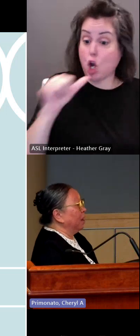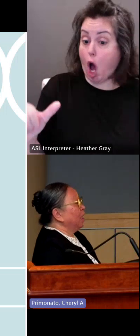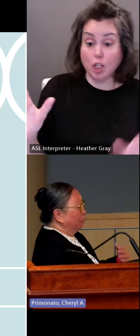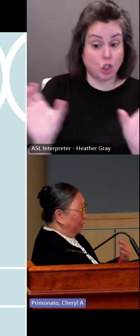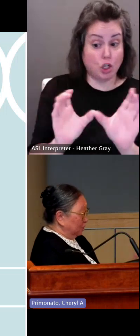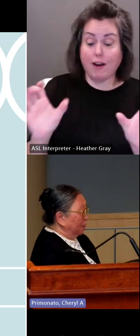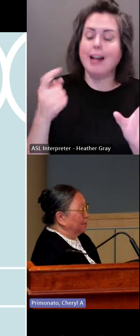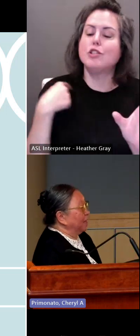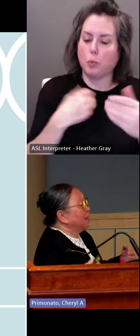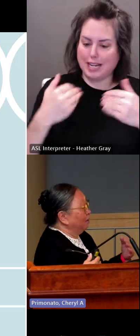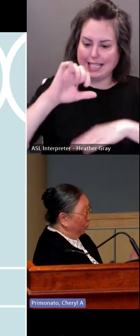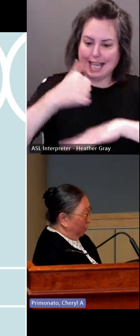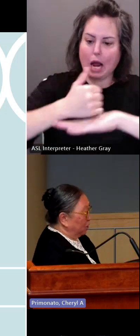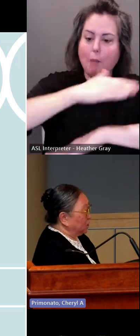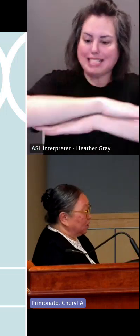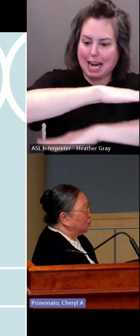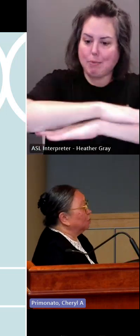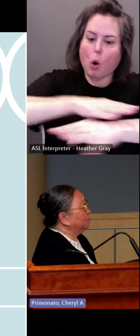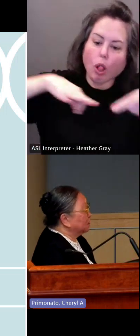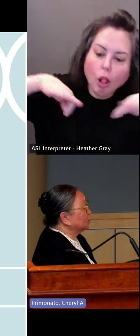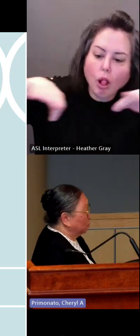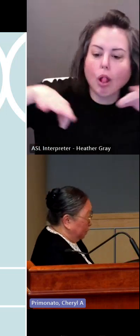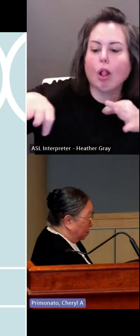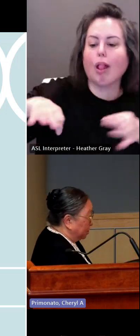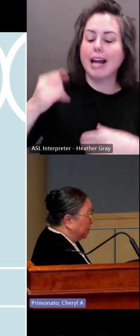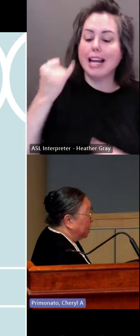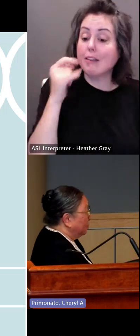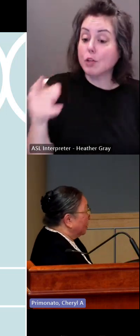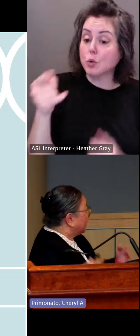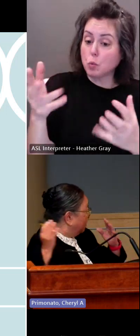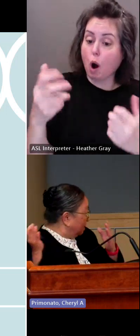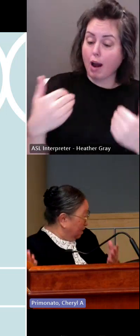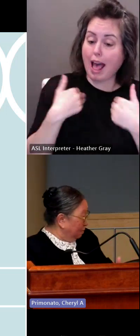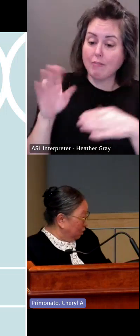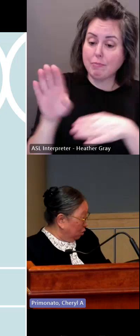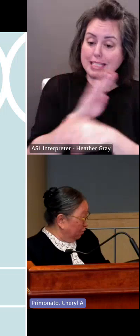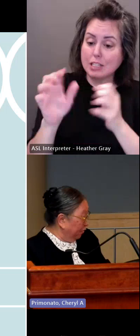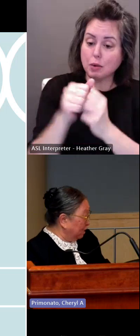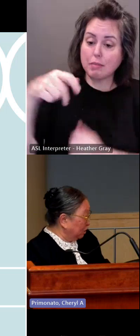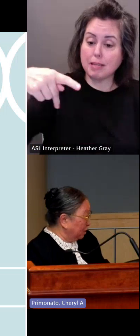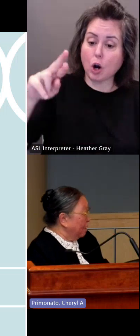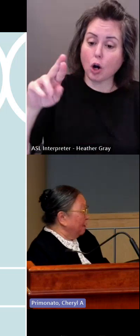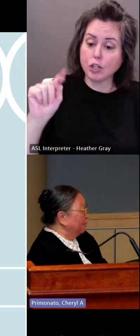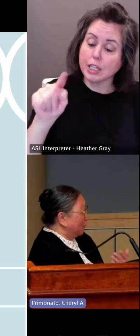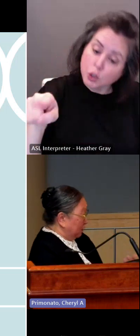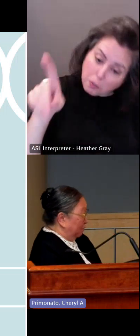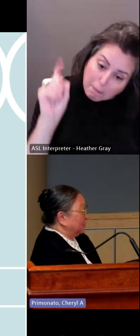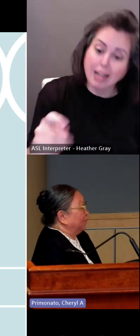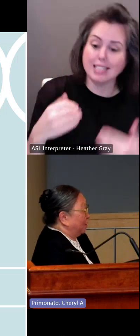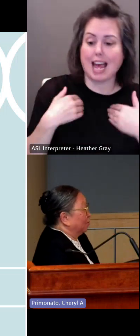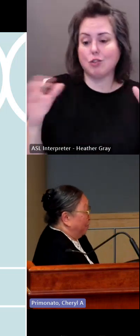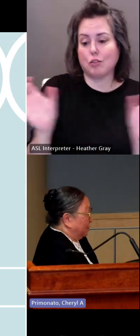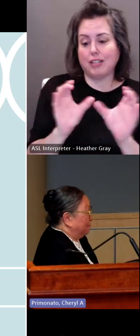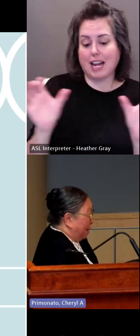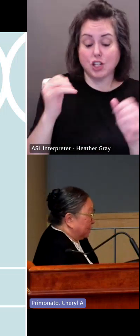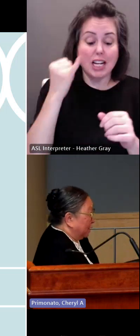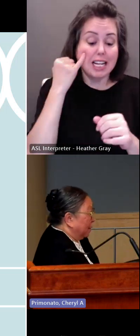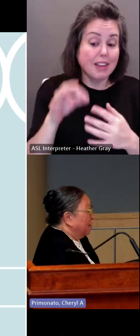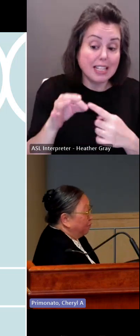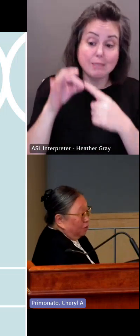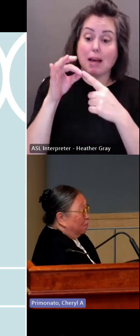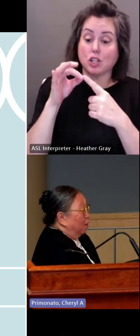table there. We explain that if you're interested in doing business with PRT, you must have this DB certification, especially if it's a federally